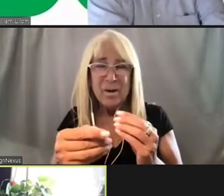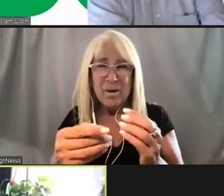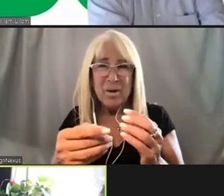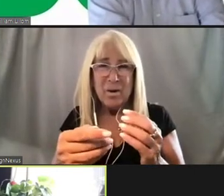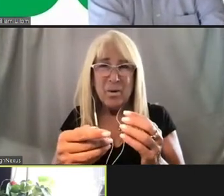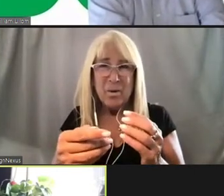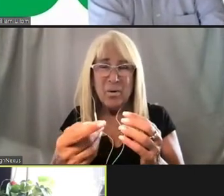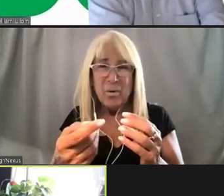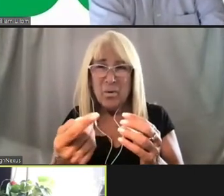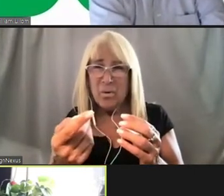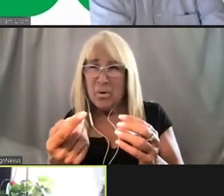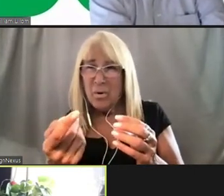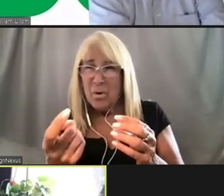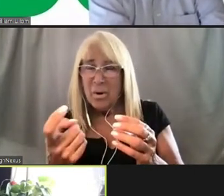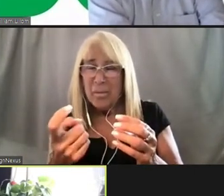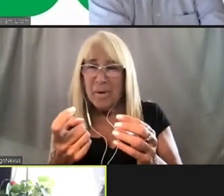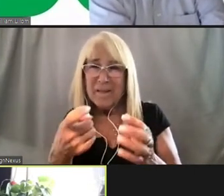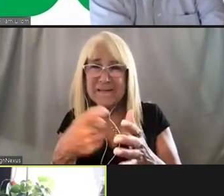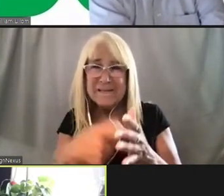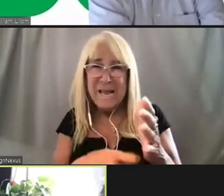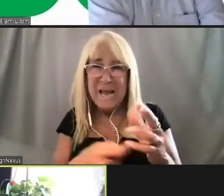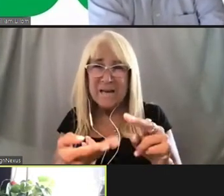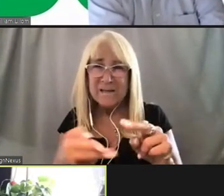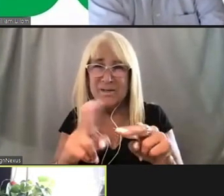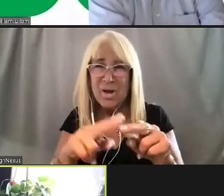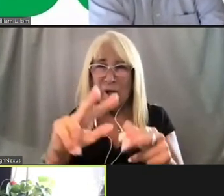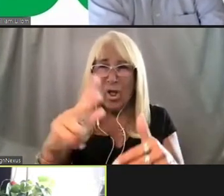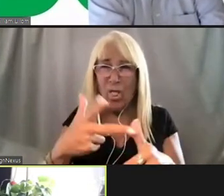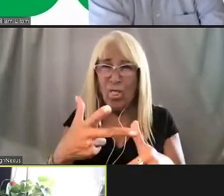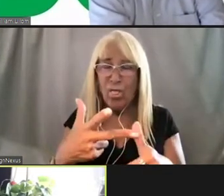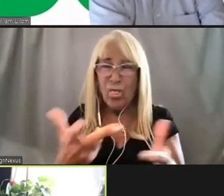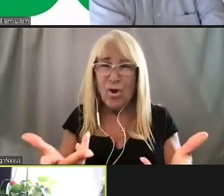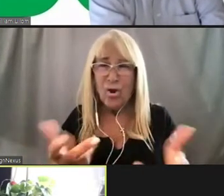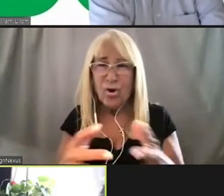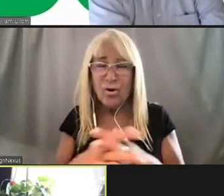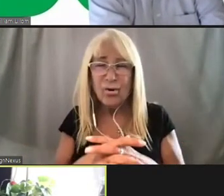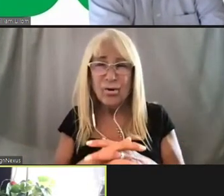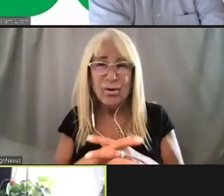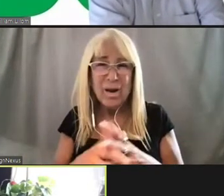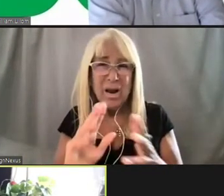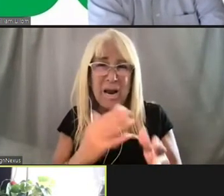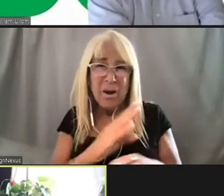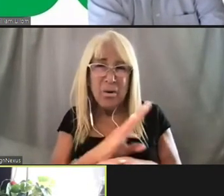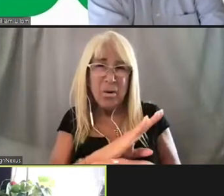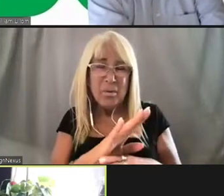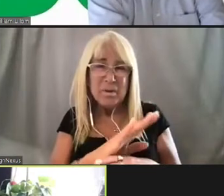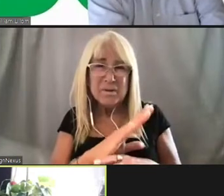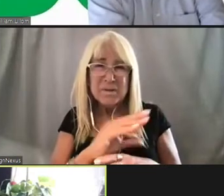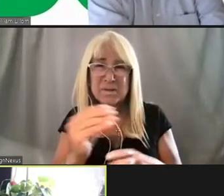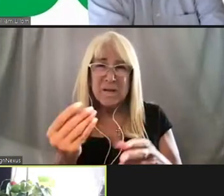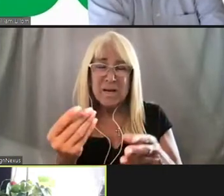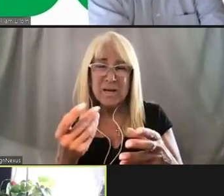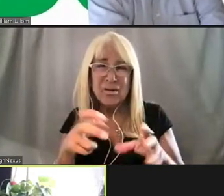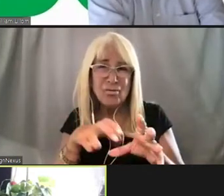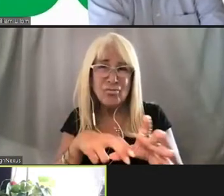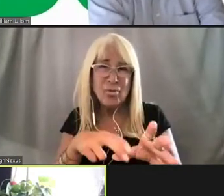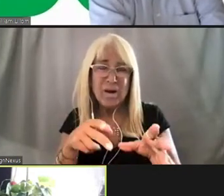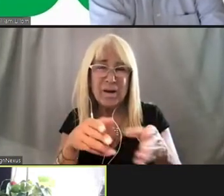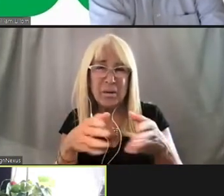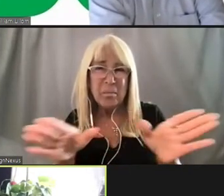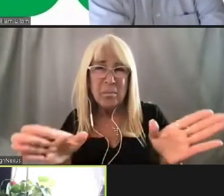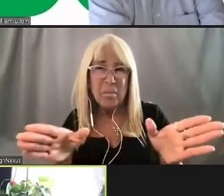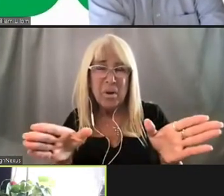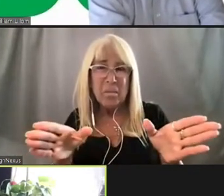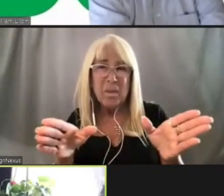fee on the on the test you're gonna be devastating to our industry and also the writing public uh we cannot afford that